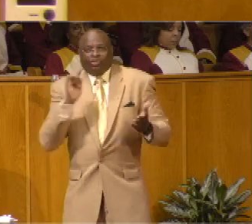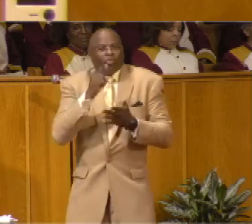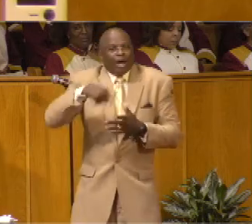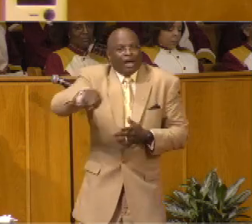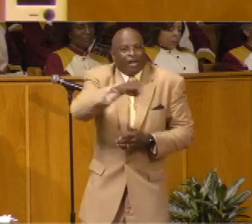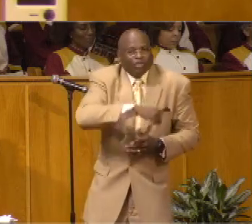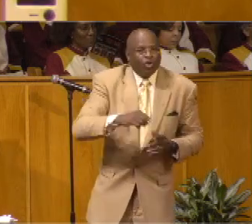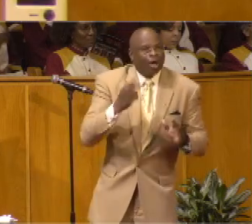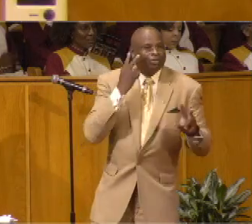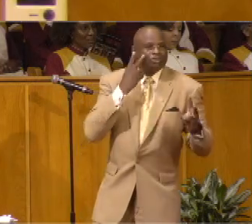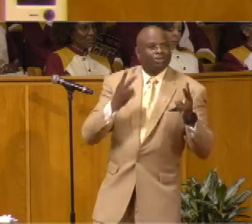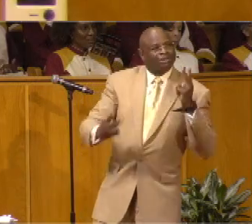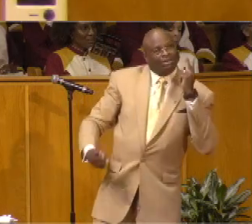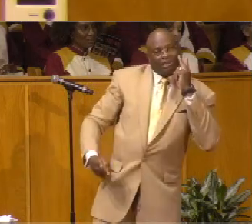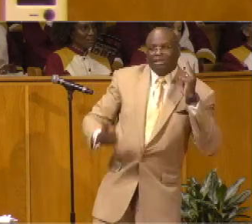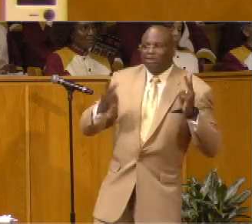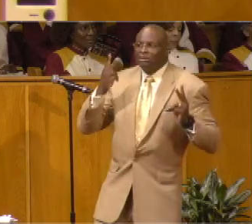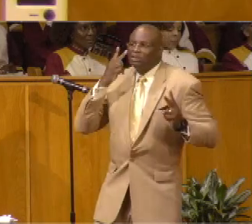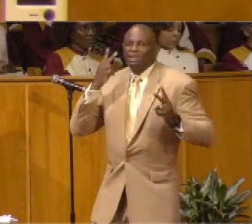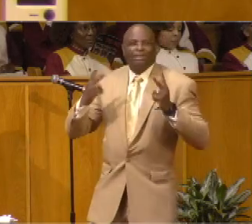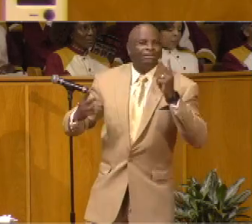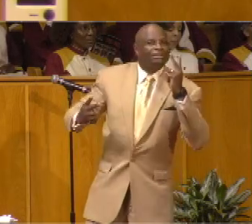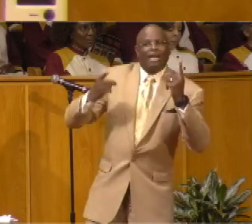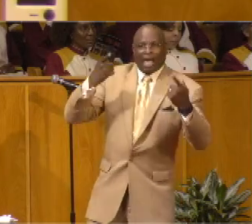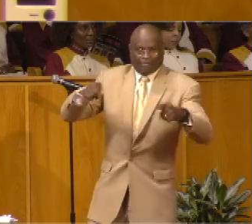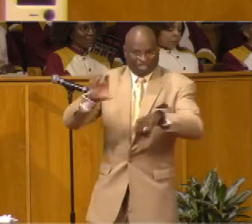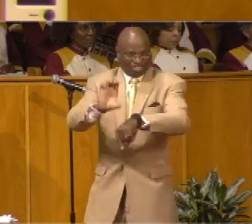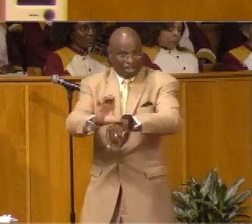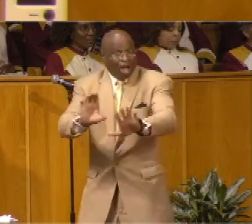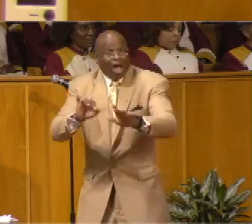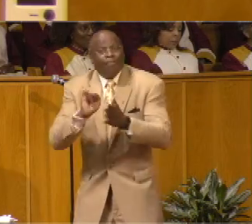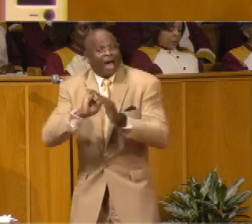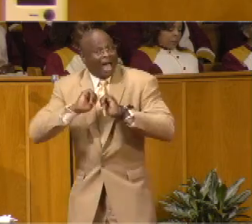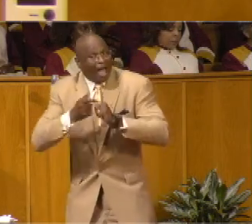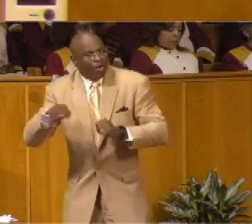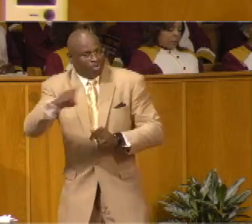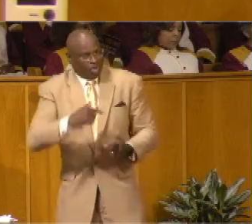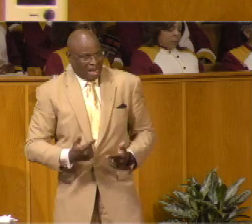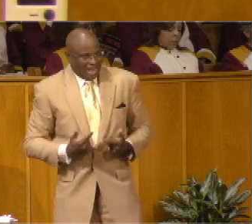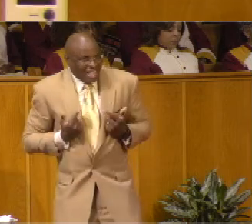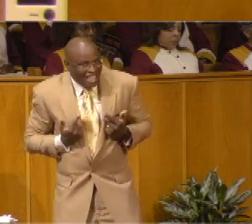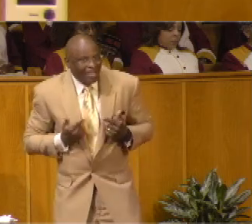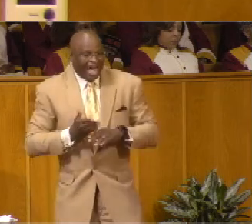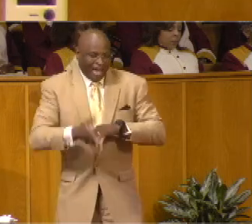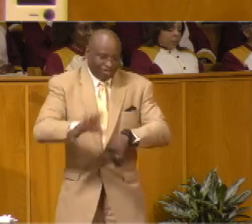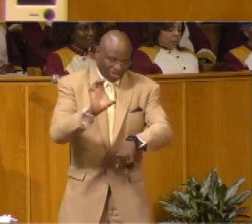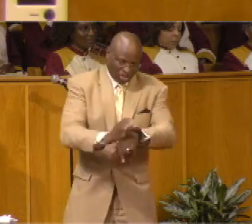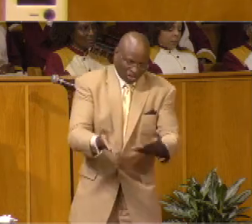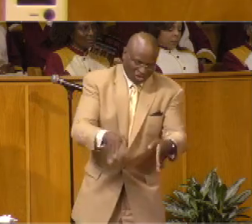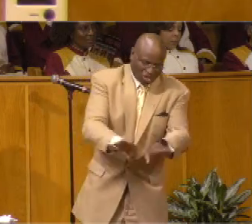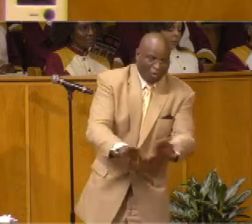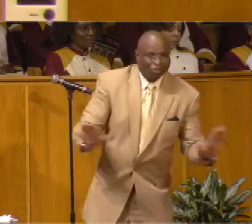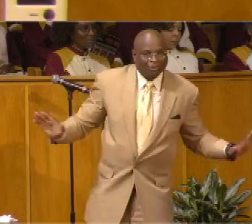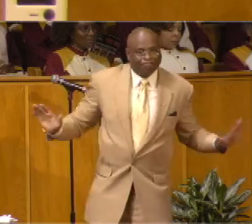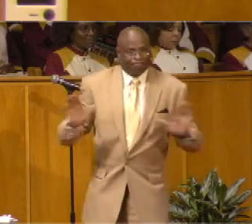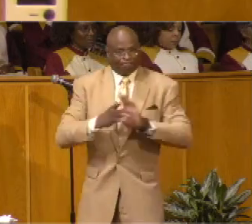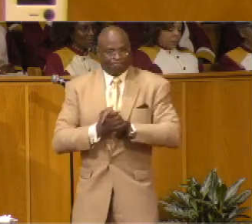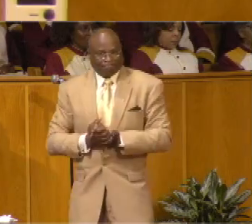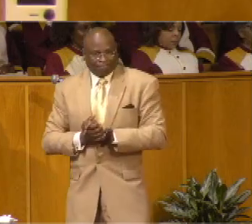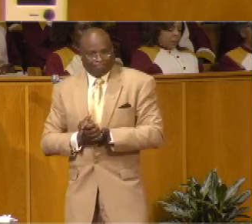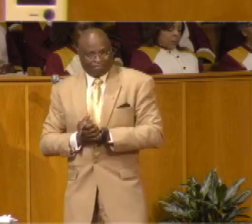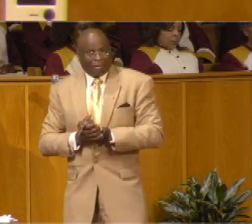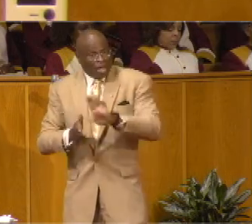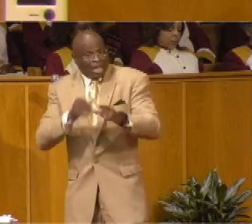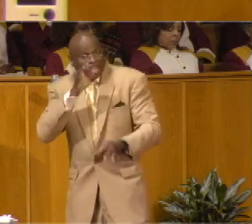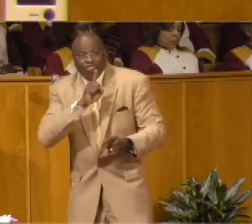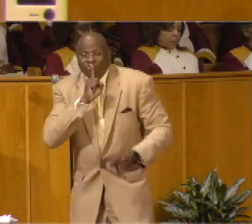you observe in worship, but rather how you live after the benediction. If